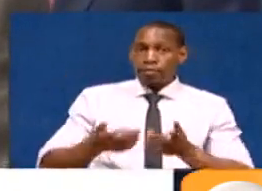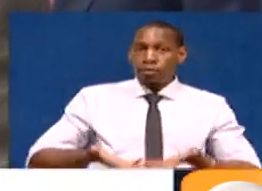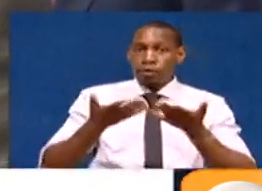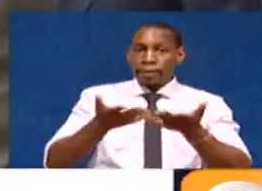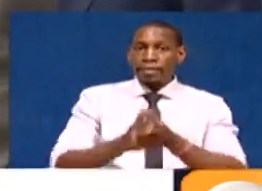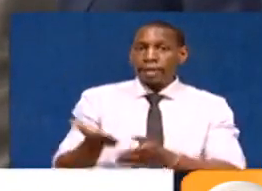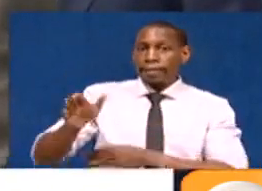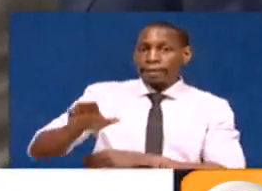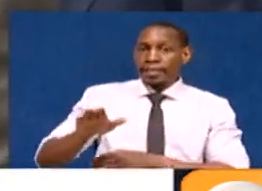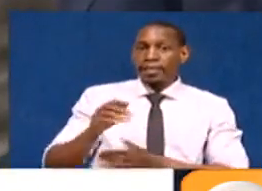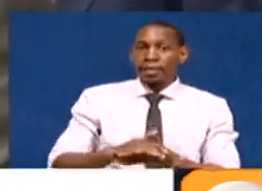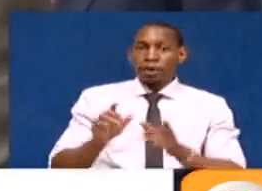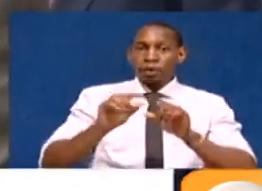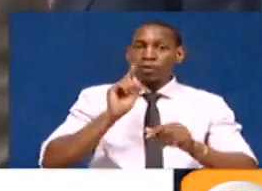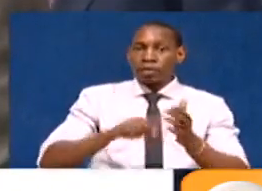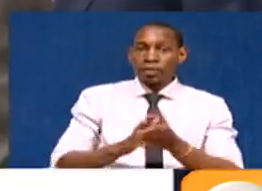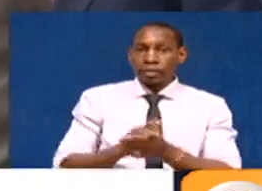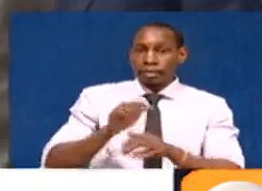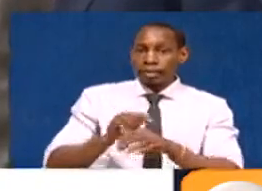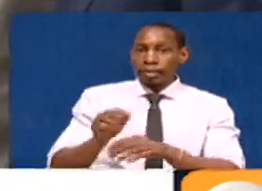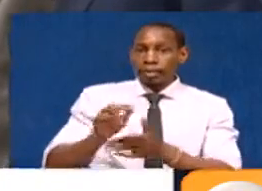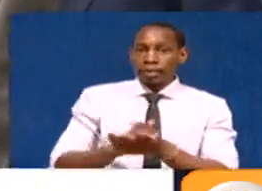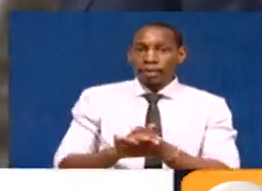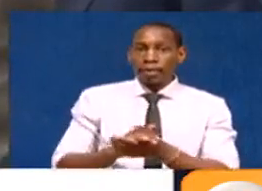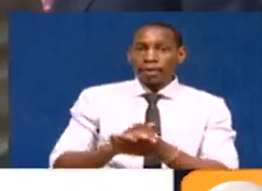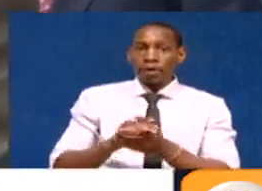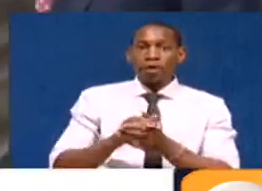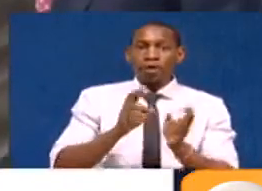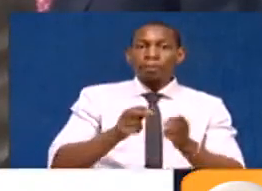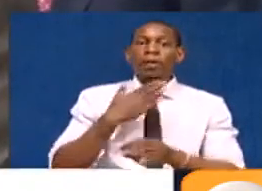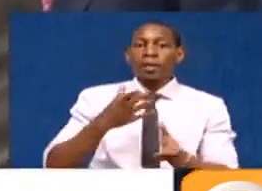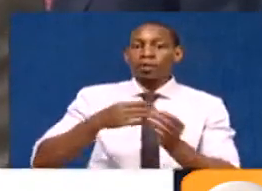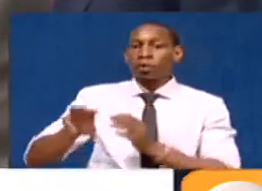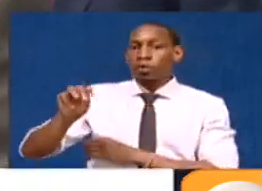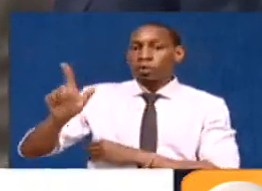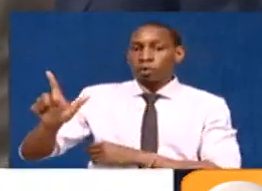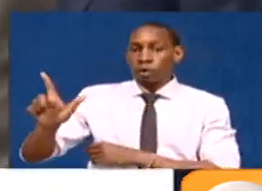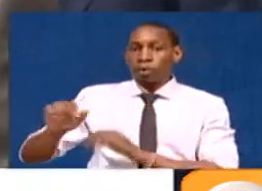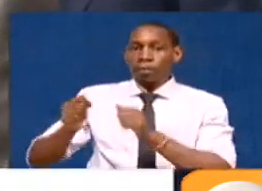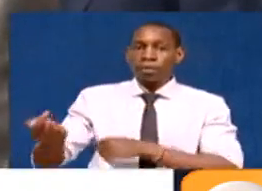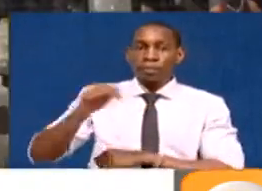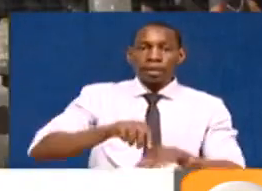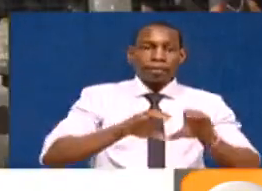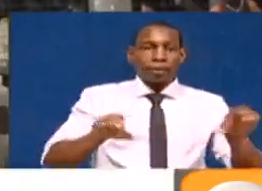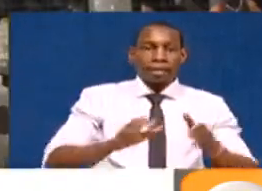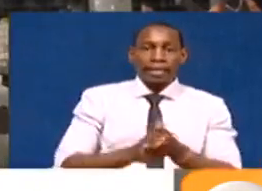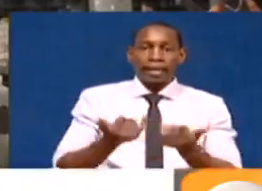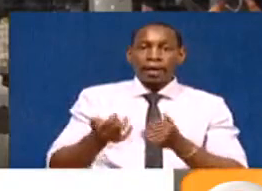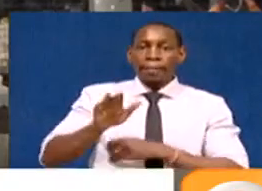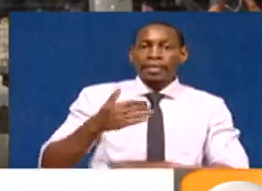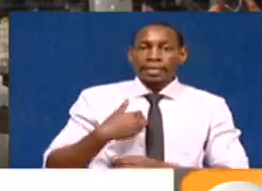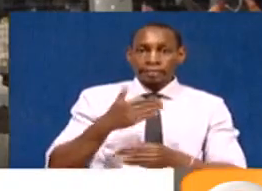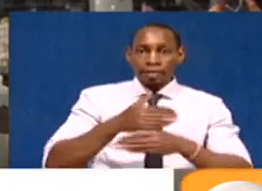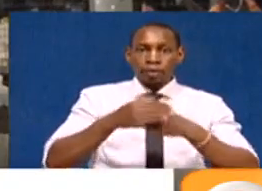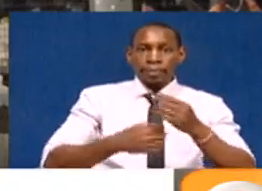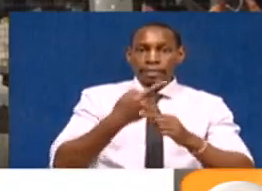providing them with parking so that, as we said, you know, someone who ordinarily want to go to a mall can now come here and they cannot say there is nowhere to park. The market that was